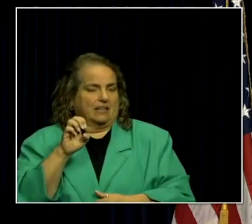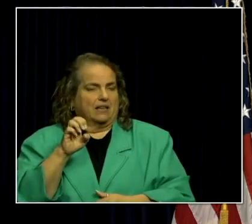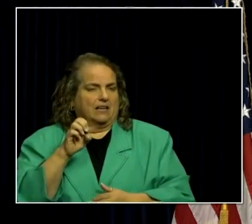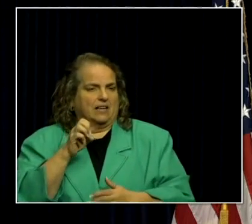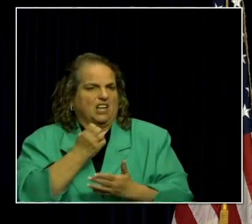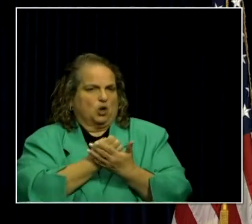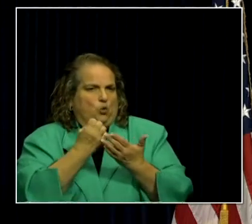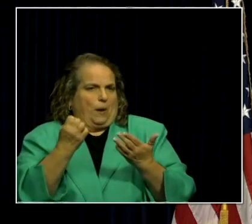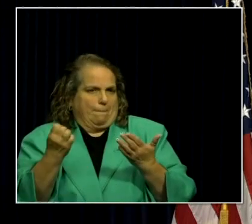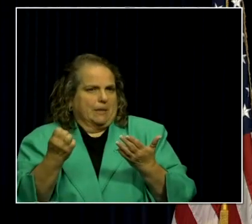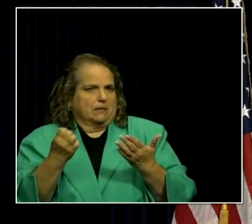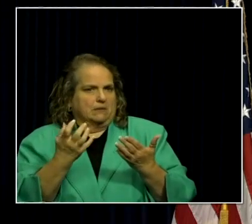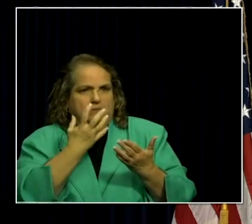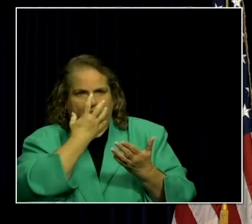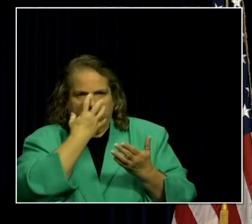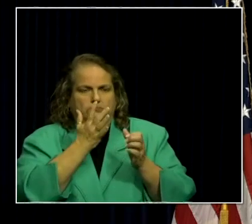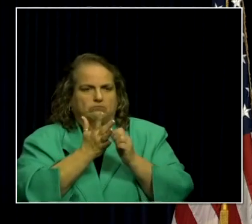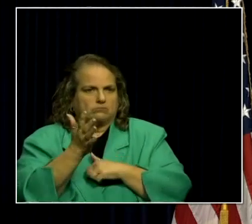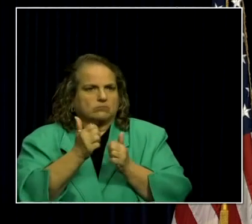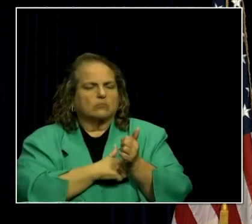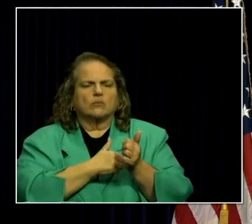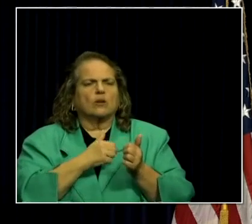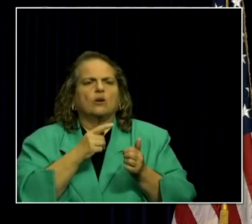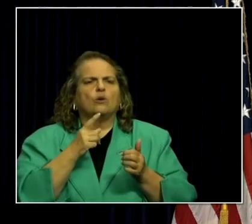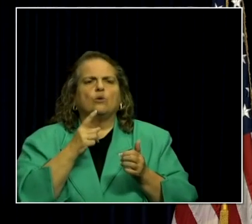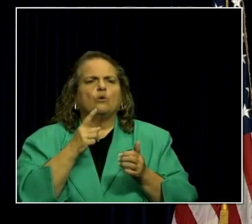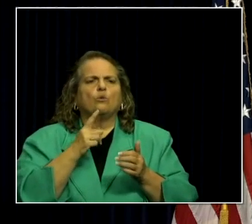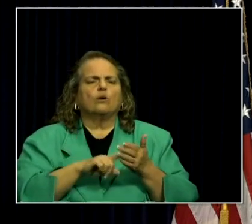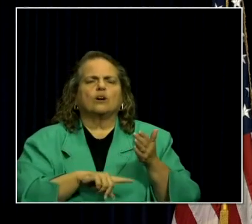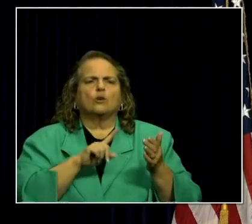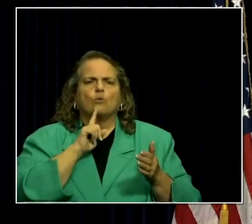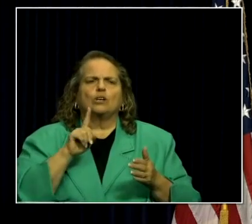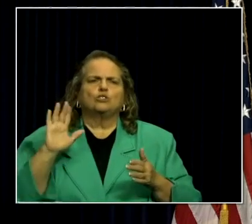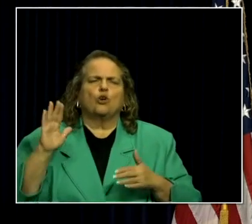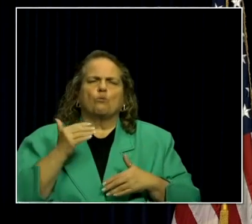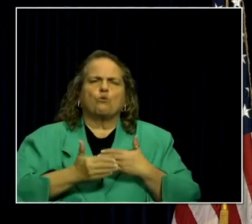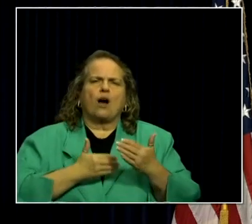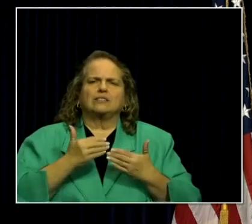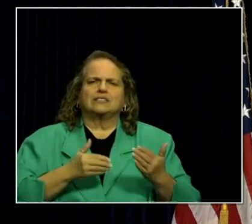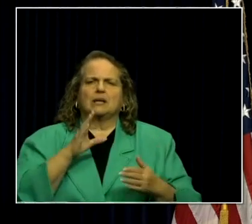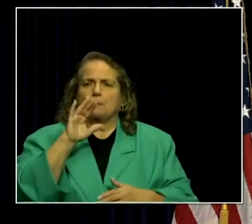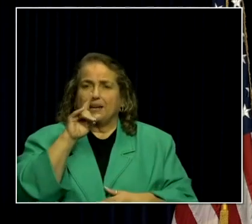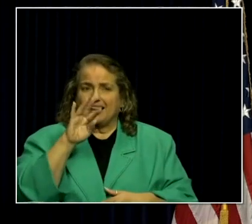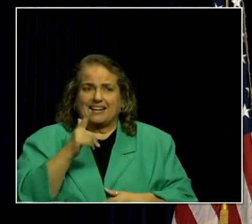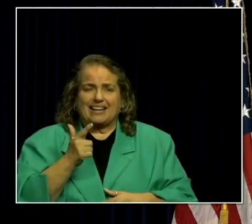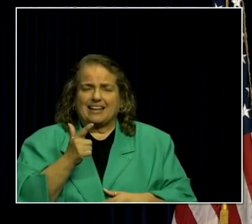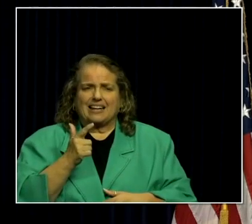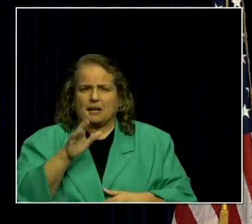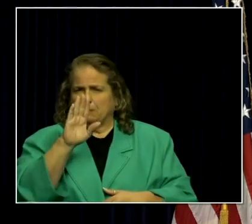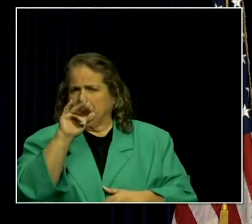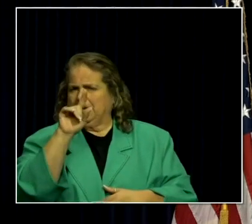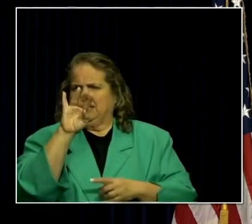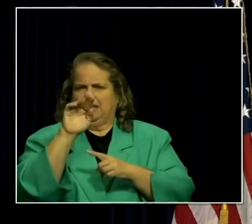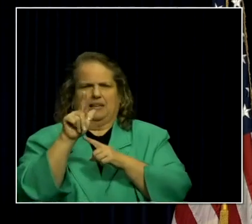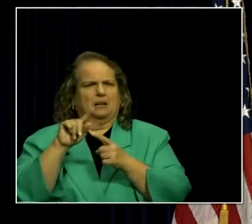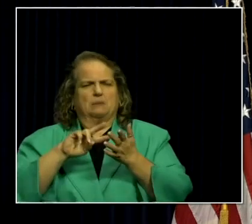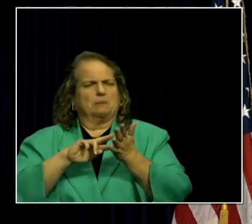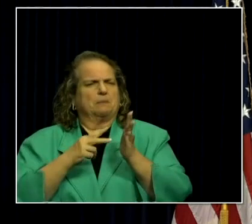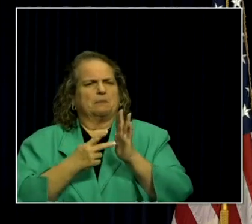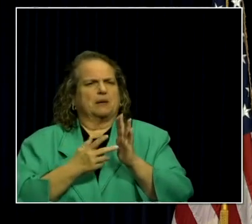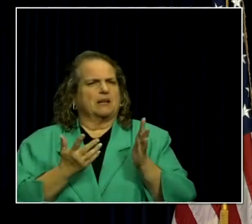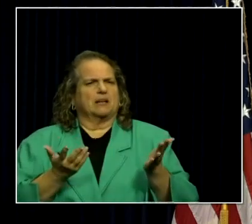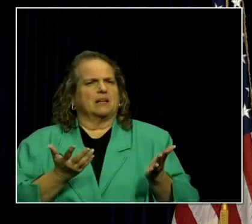what success that was, and what is the process for bidding? Is this a formal bidding process, or are you contracting with the company to obtain